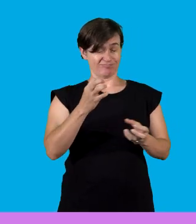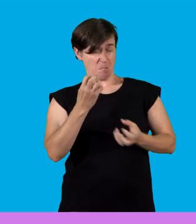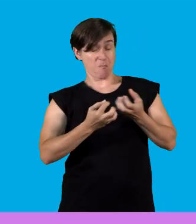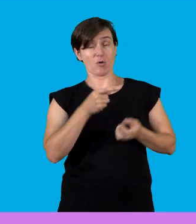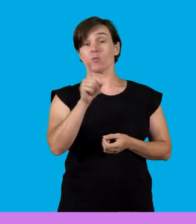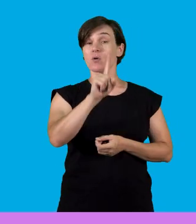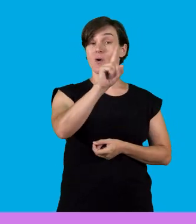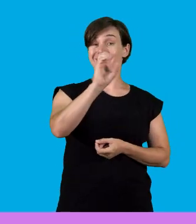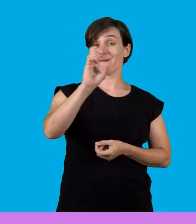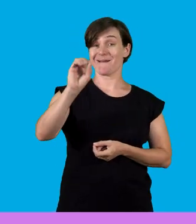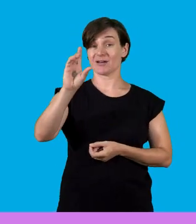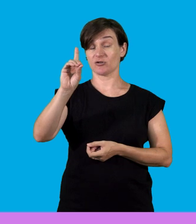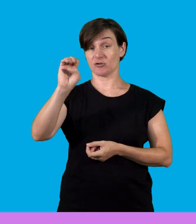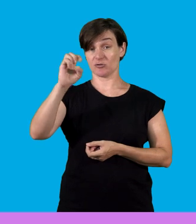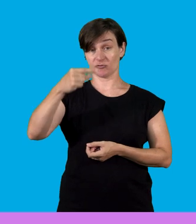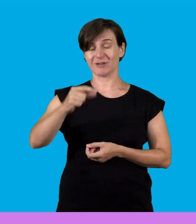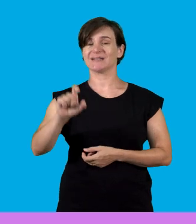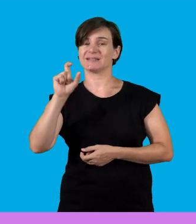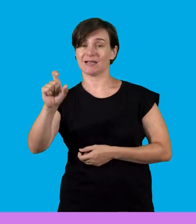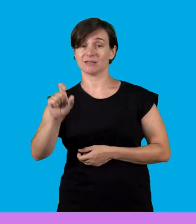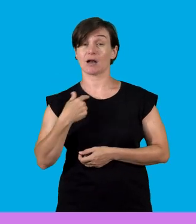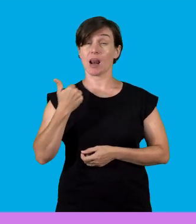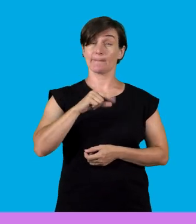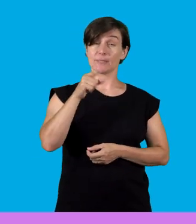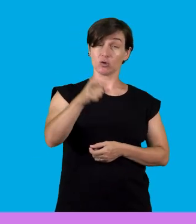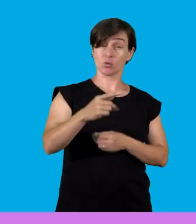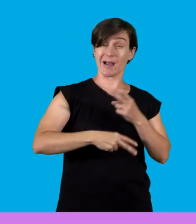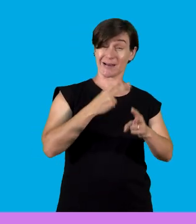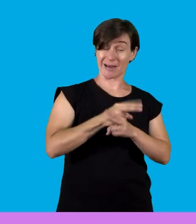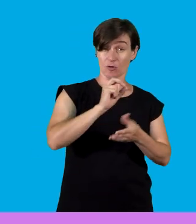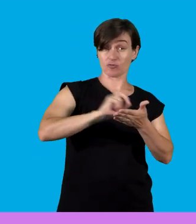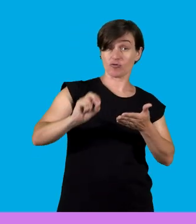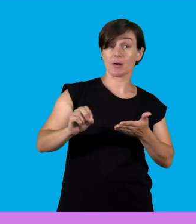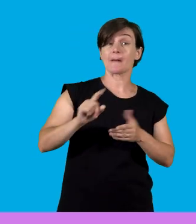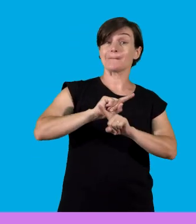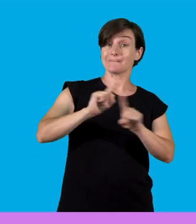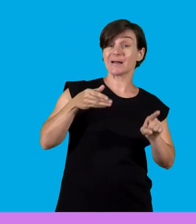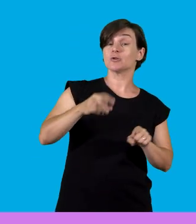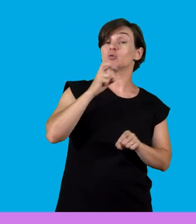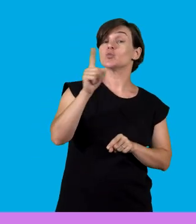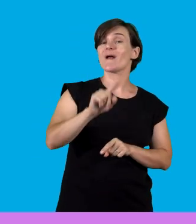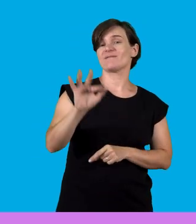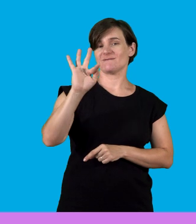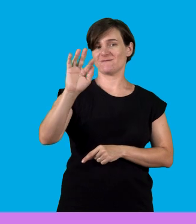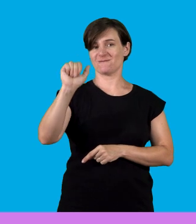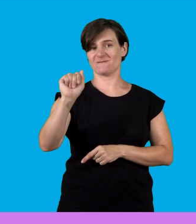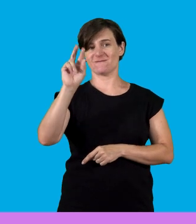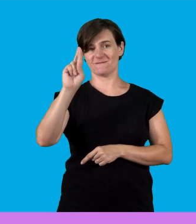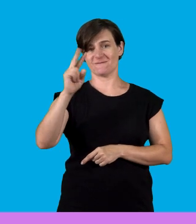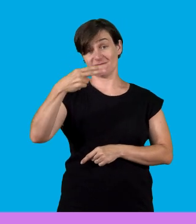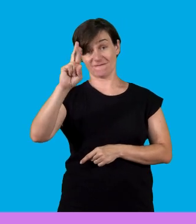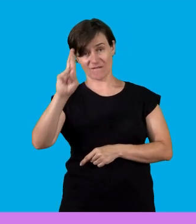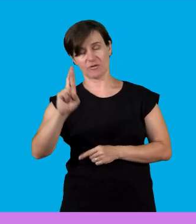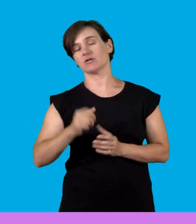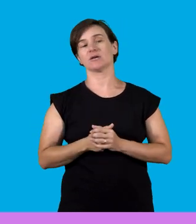degrees Celsius. Rewrite the boiling point of water in degrees Fahrenheit. So first of all, we need